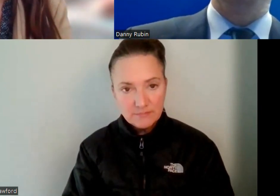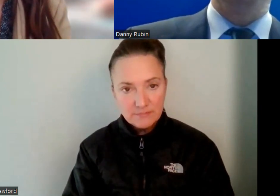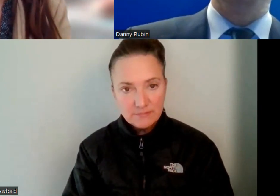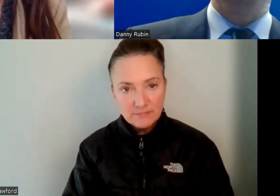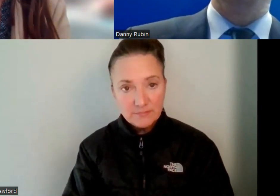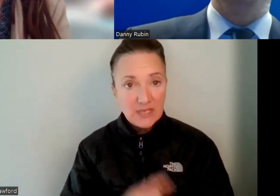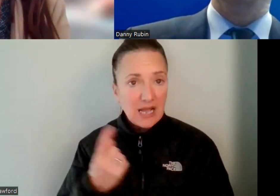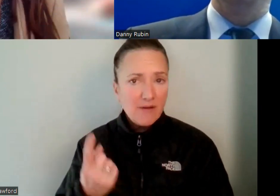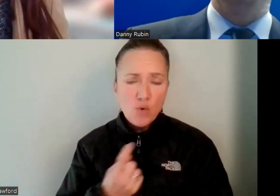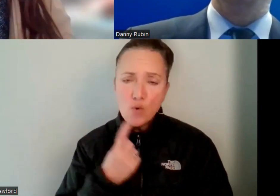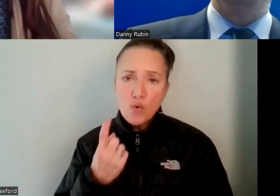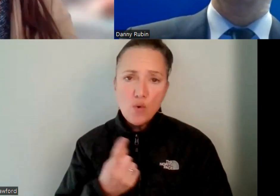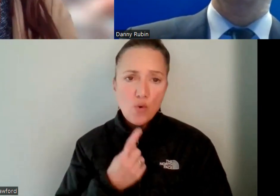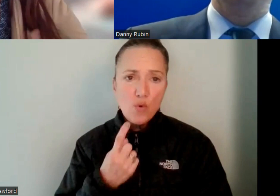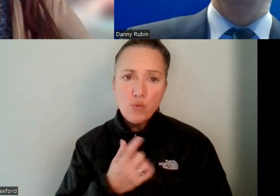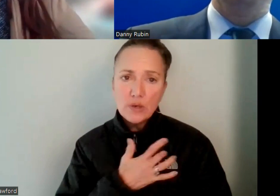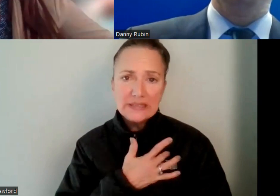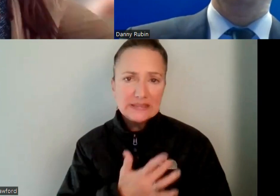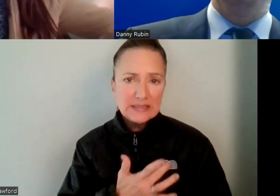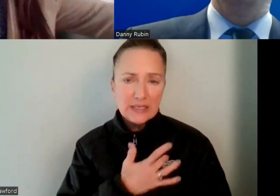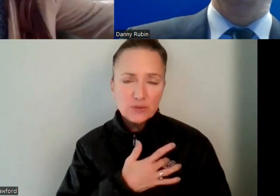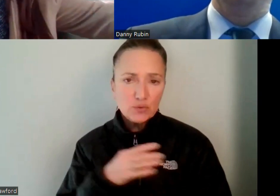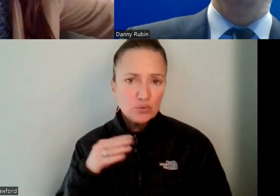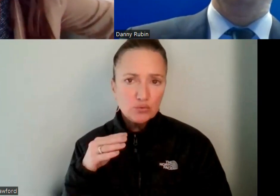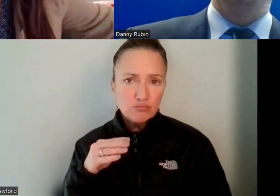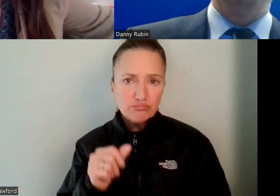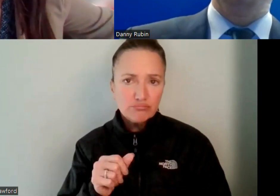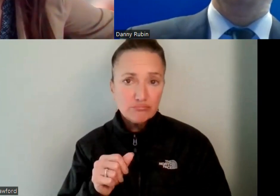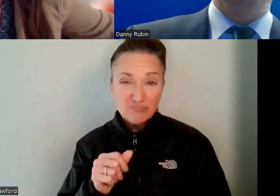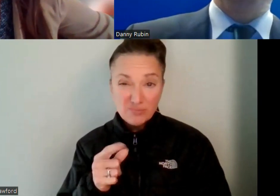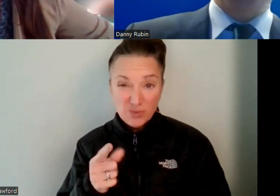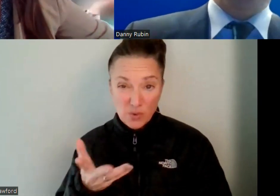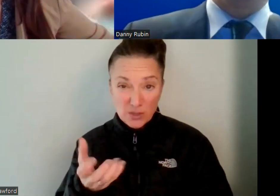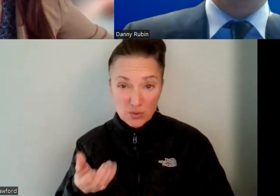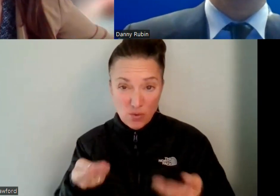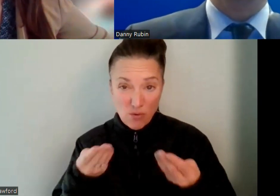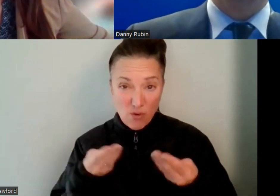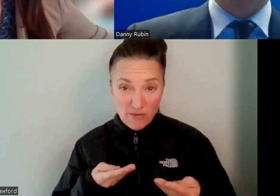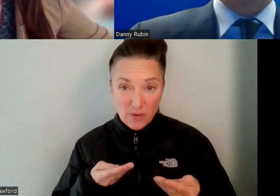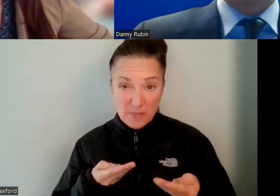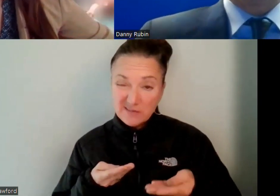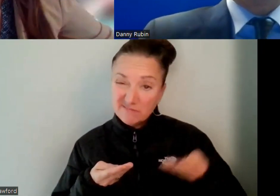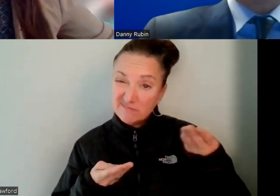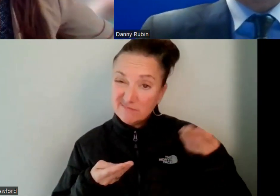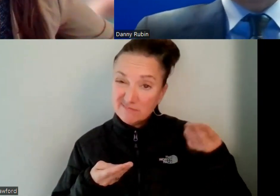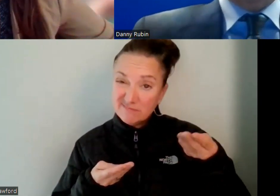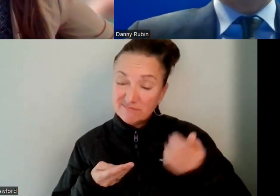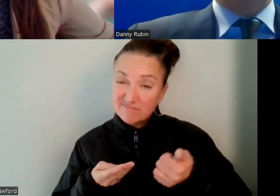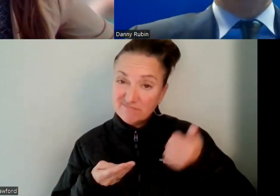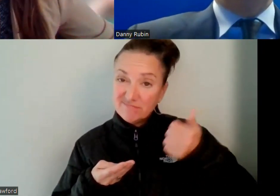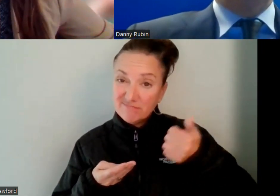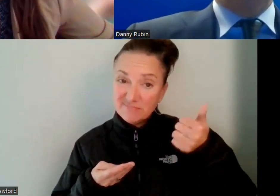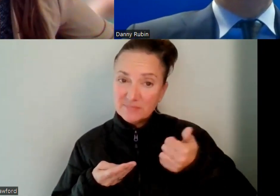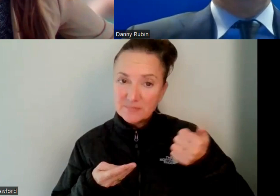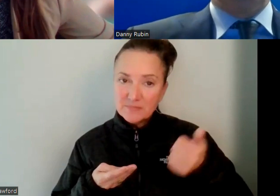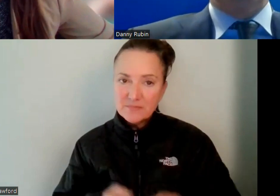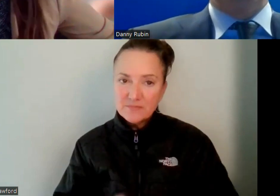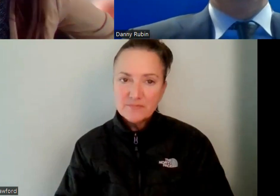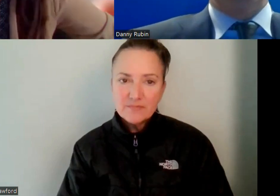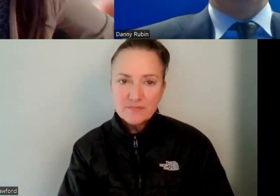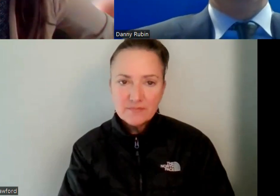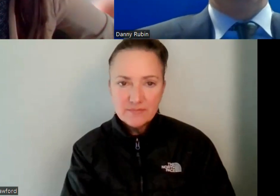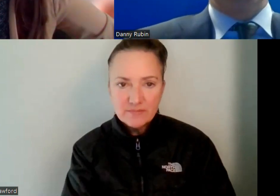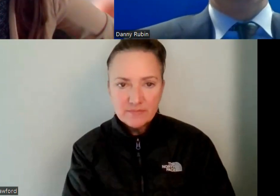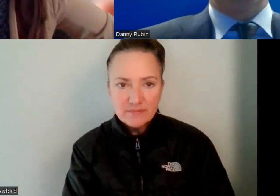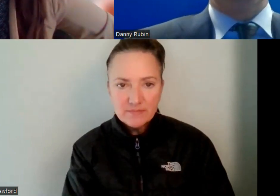something I learned over the past, however many jobs I've had. So I just asked if this was negotiable and if